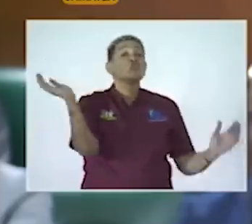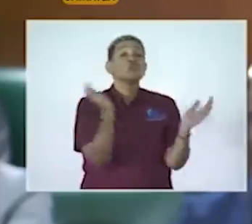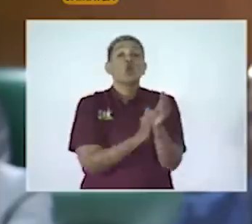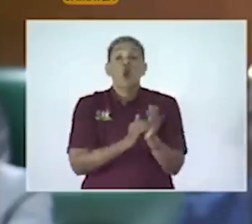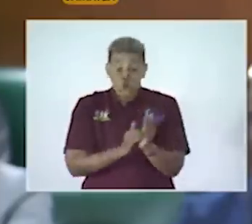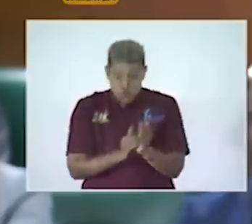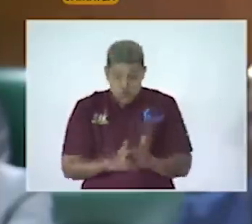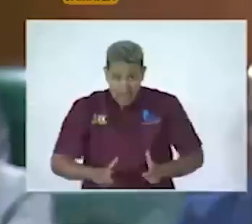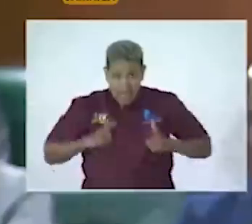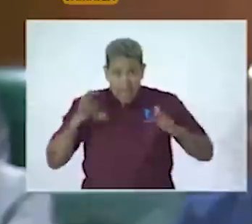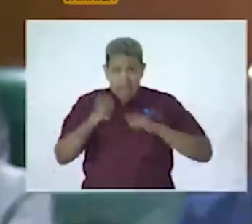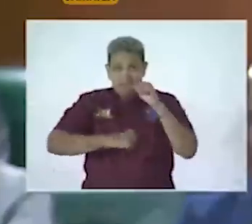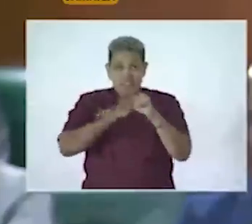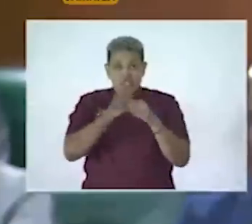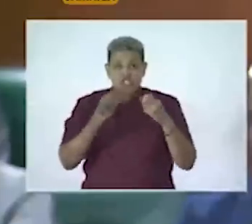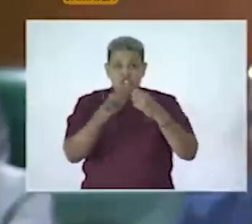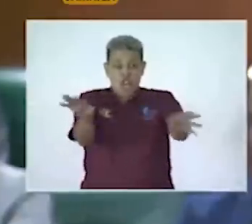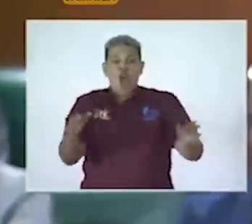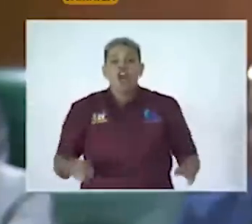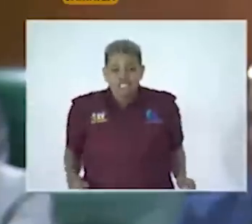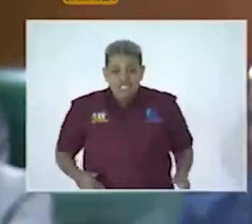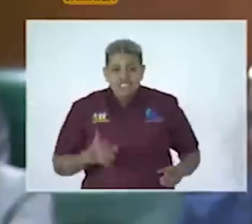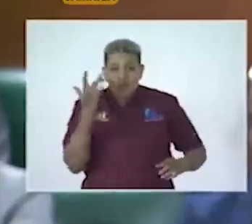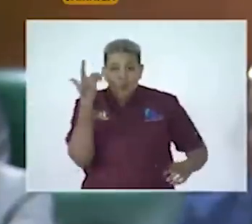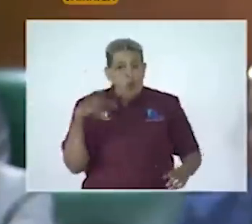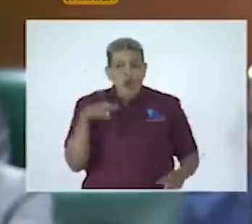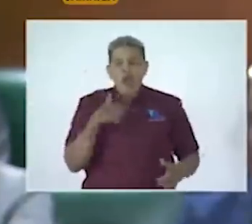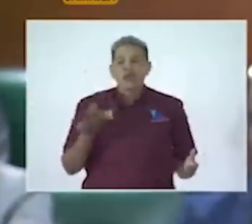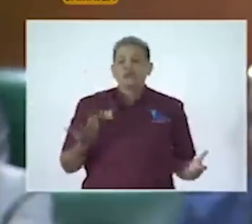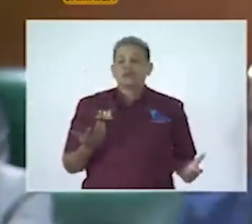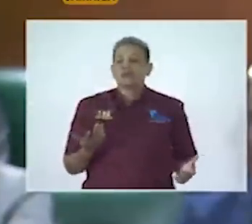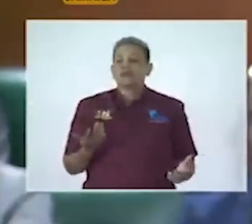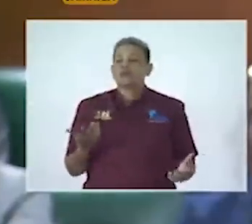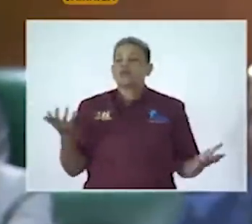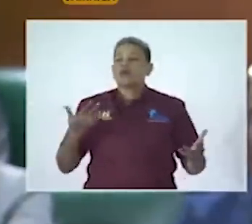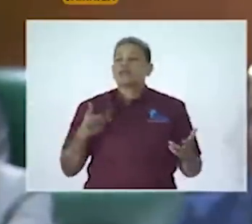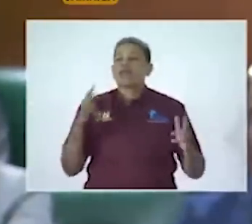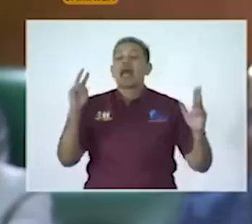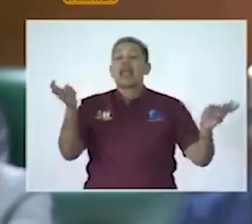296,000 life years lost because of what I